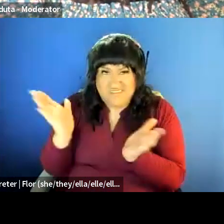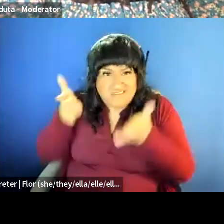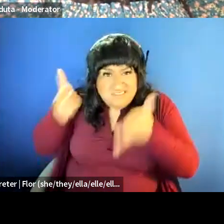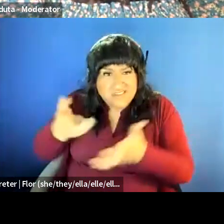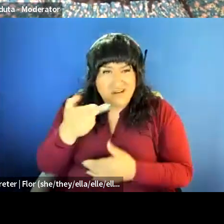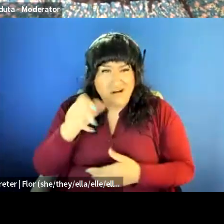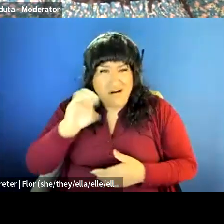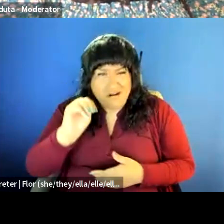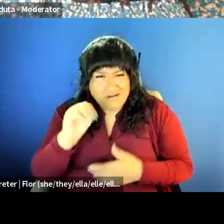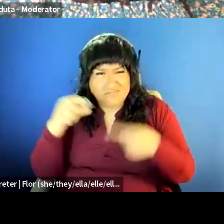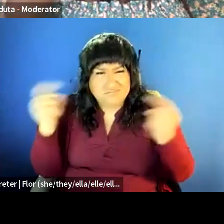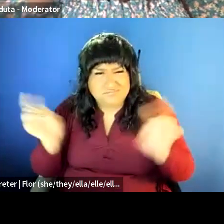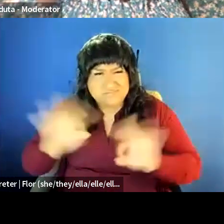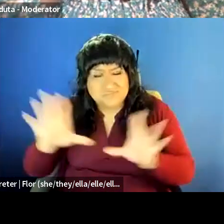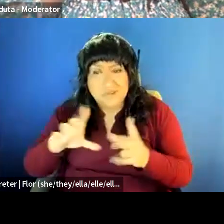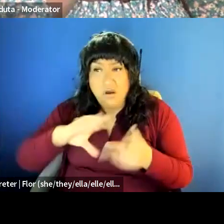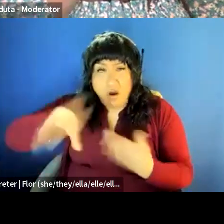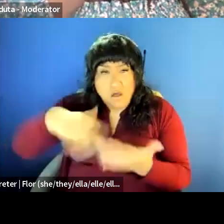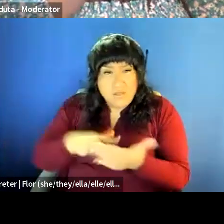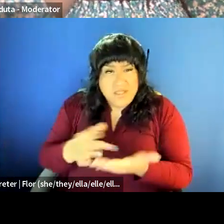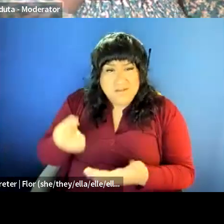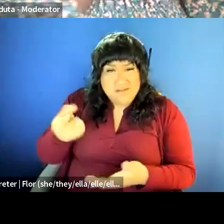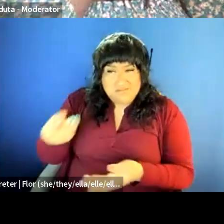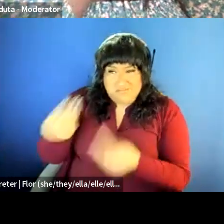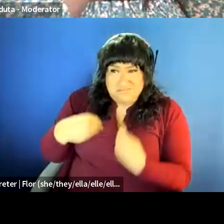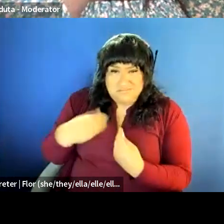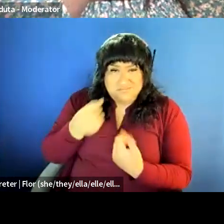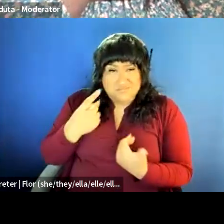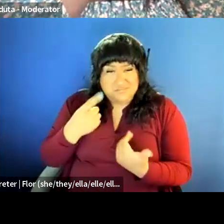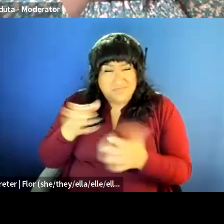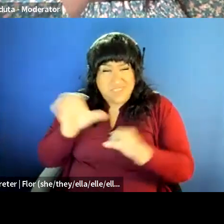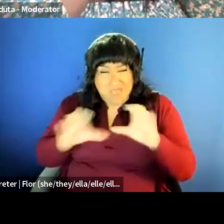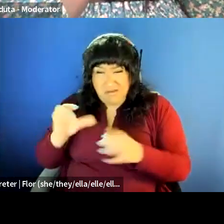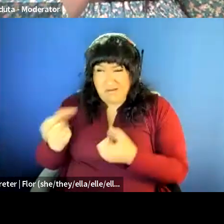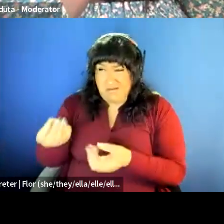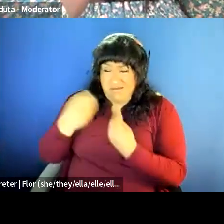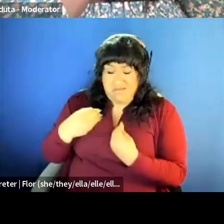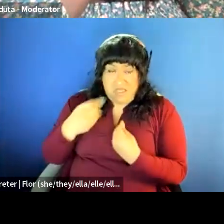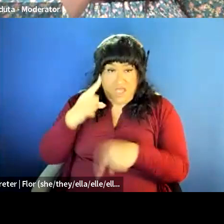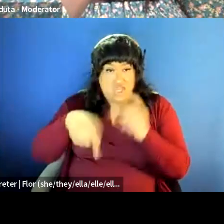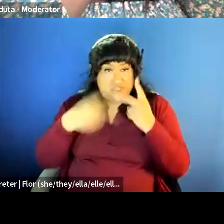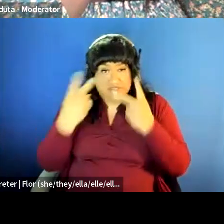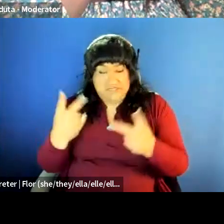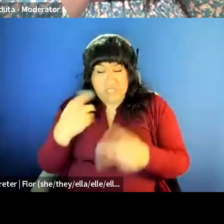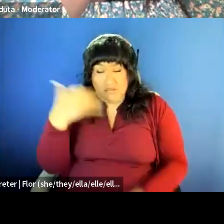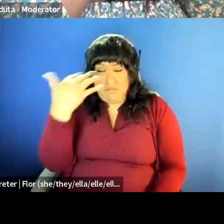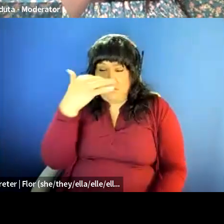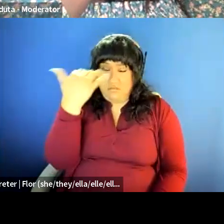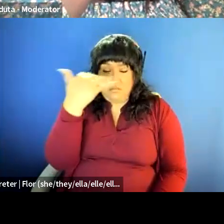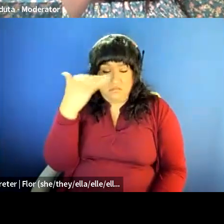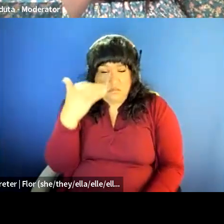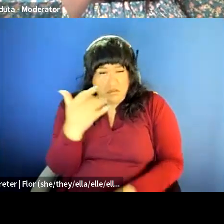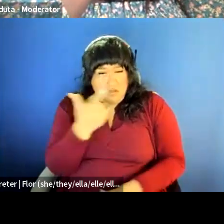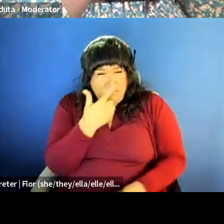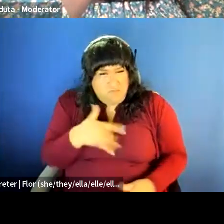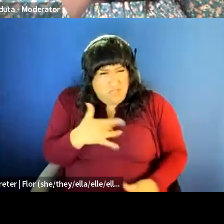chemical restraints, the amount of medication I was on. I couldn't see here or there. I was half zombie. And